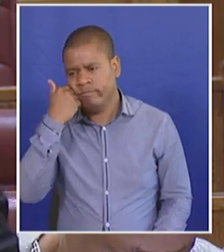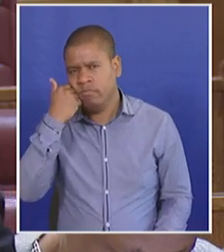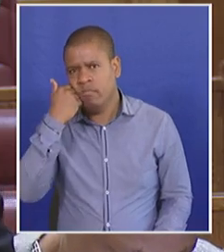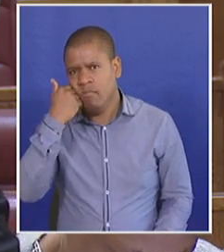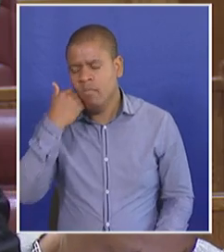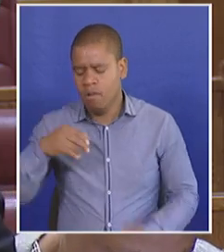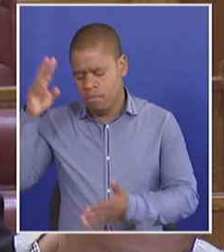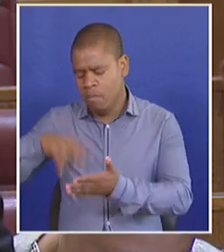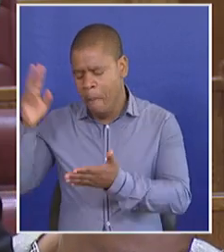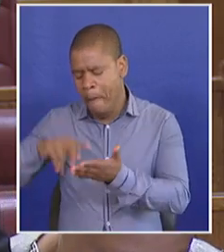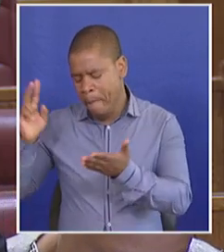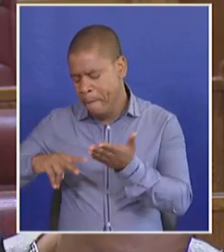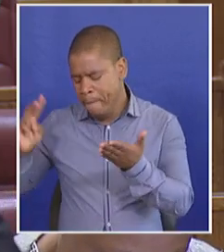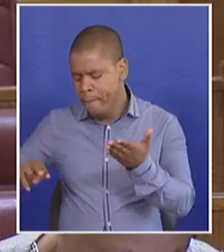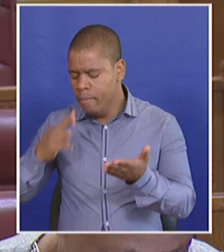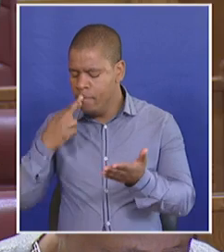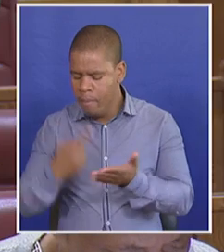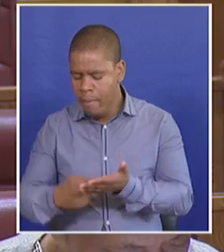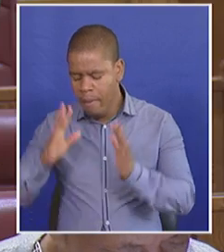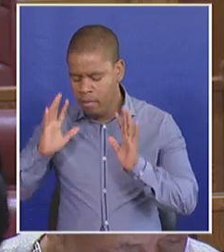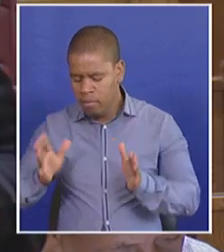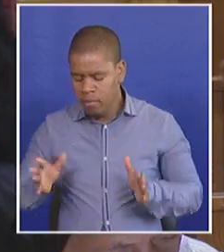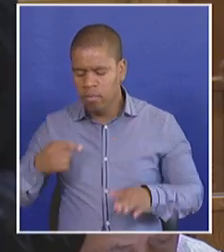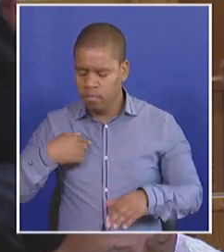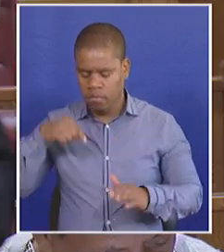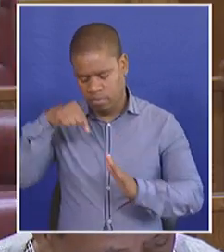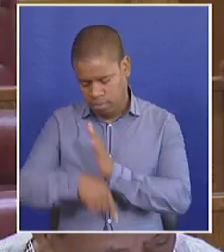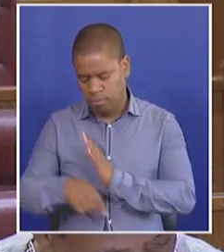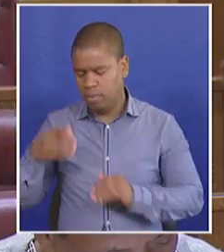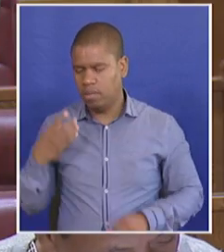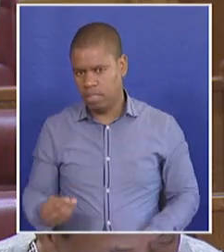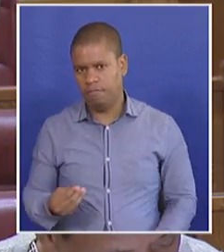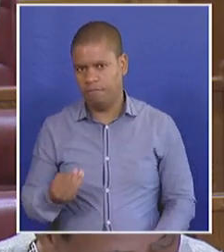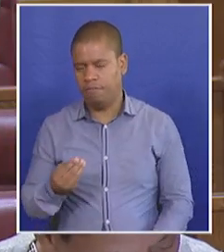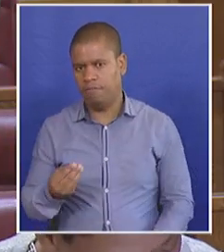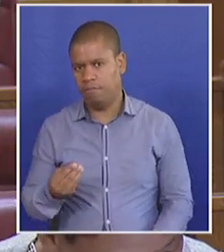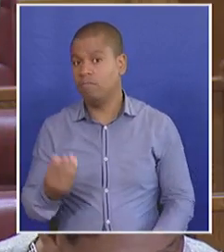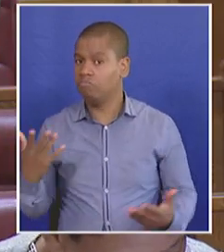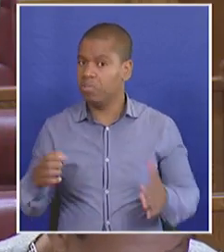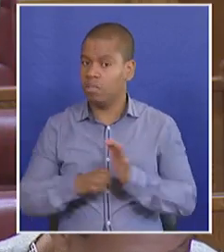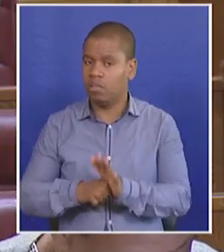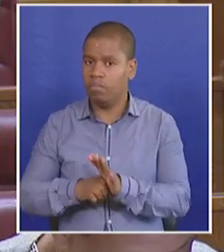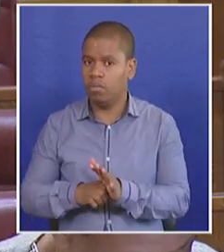report, because it went into detail. For an example,